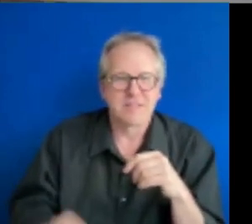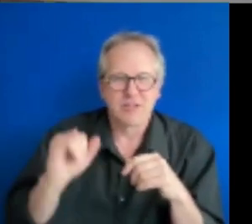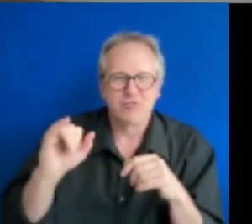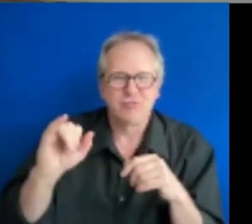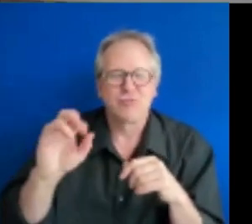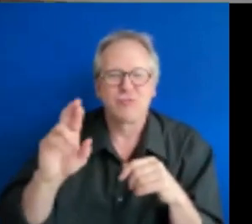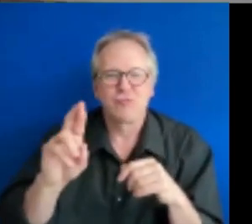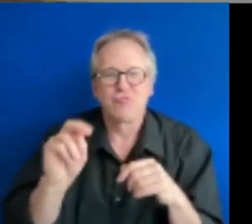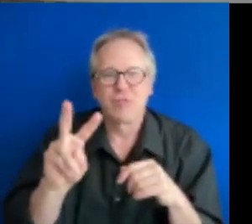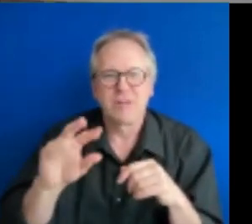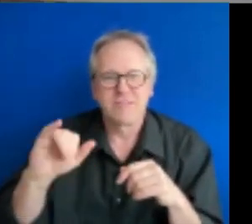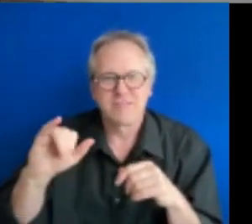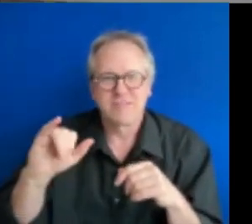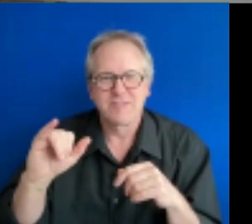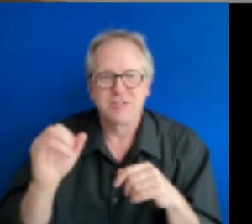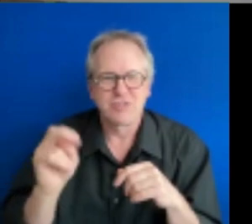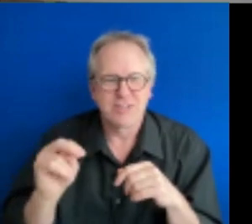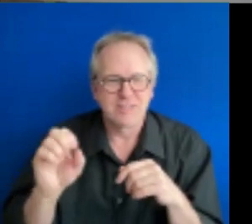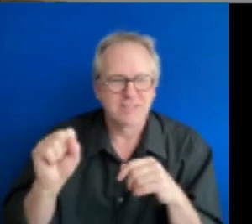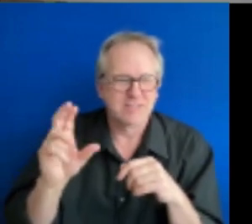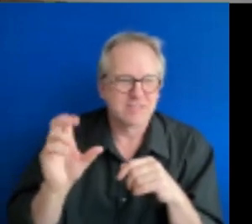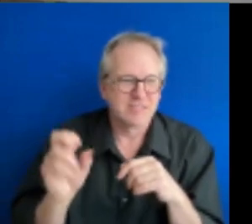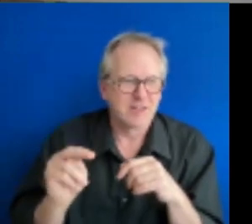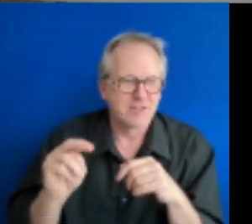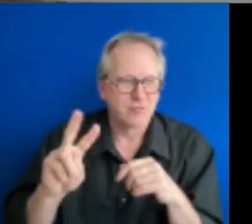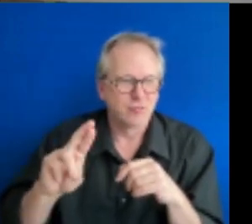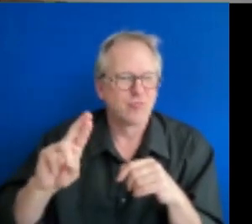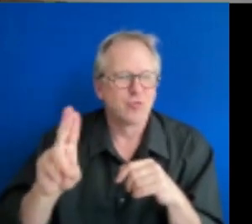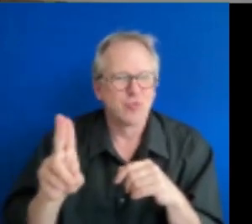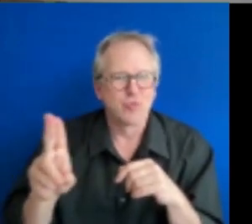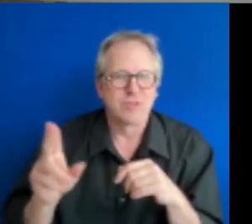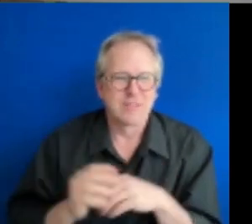Jen Sung Young Ru.